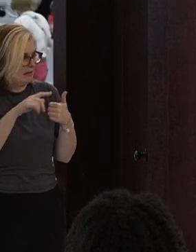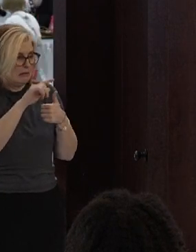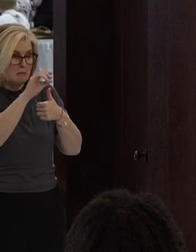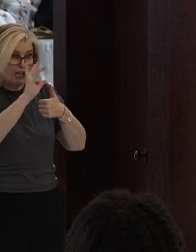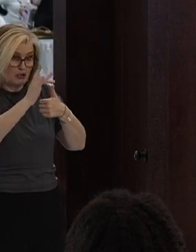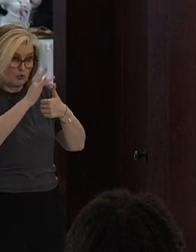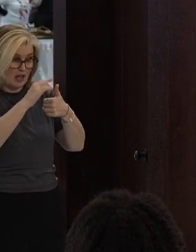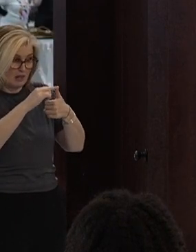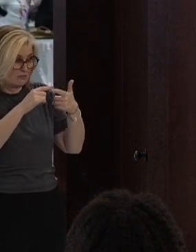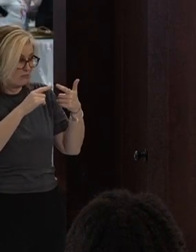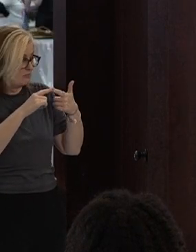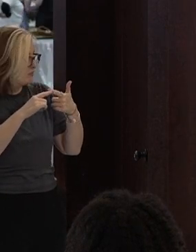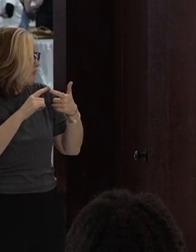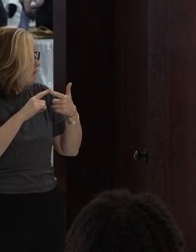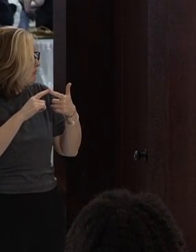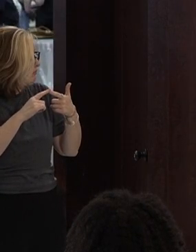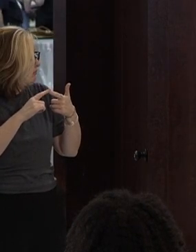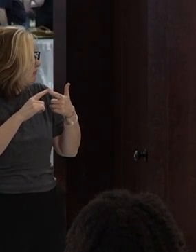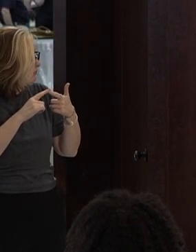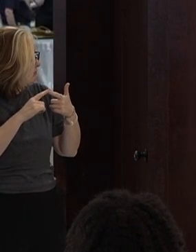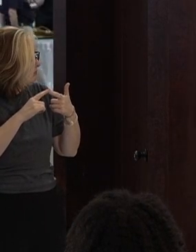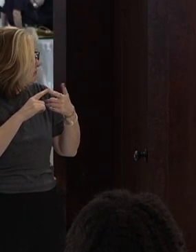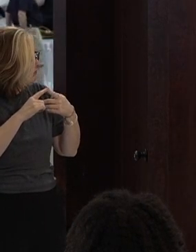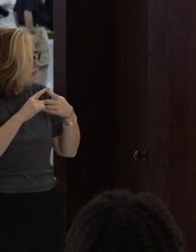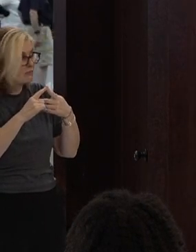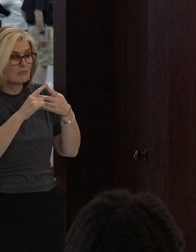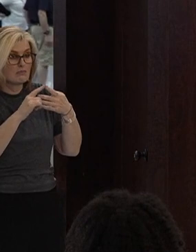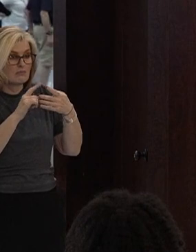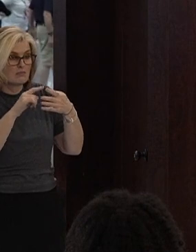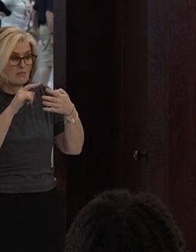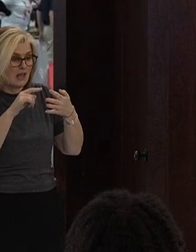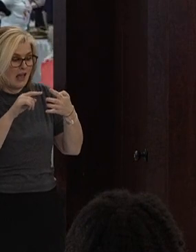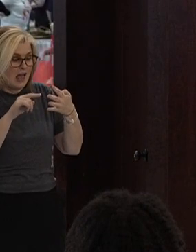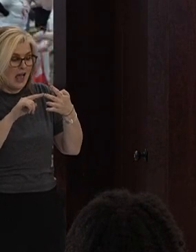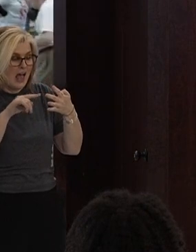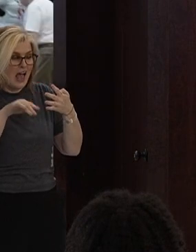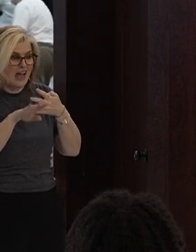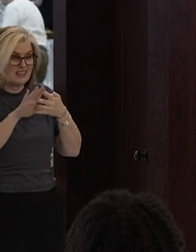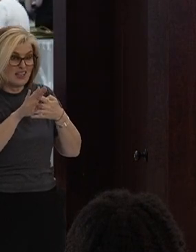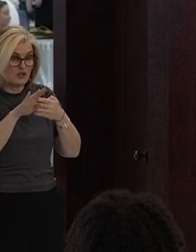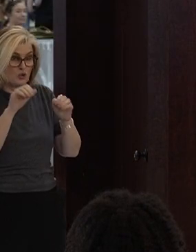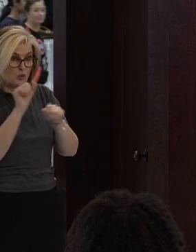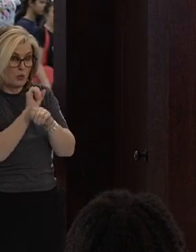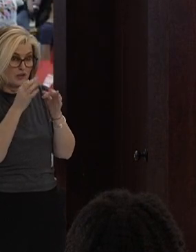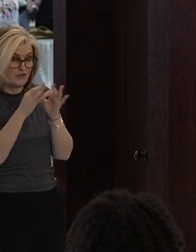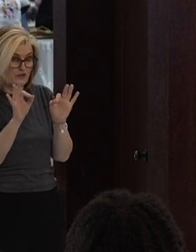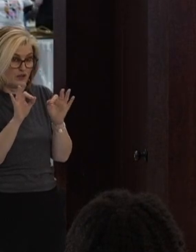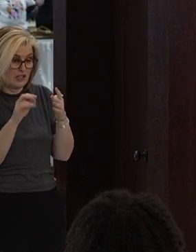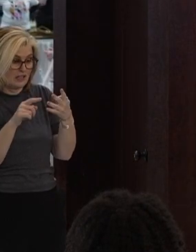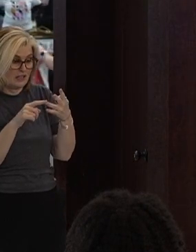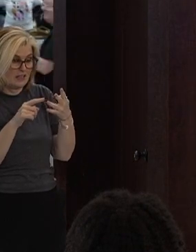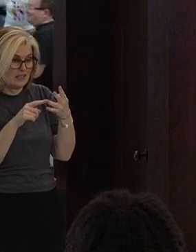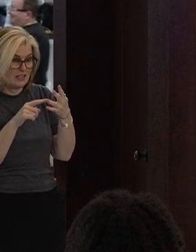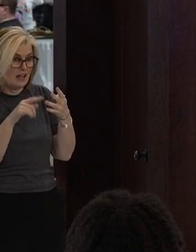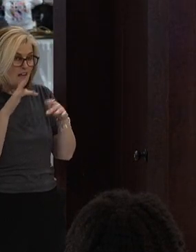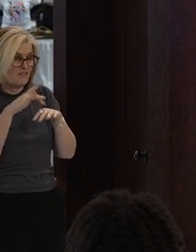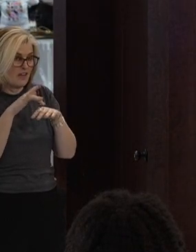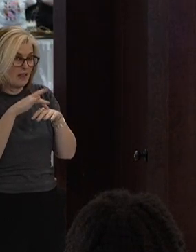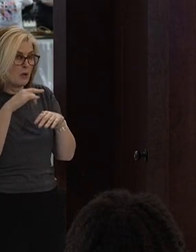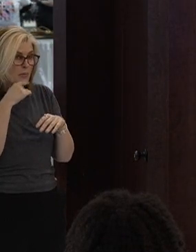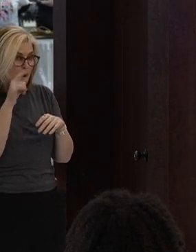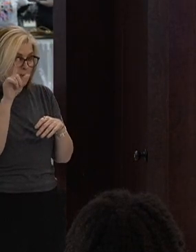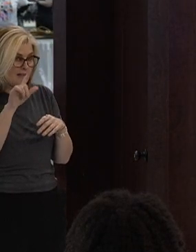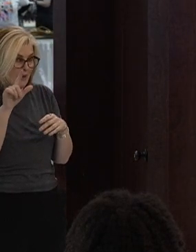internet. B, access to the work is free of cost. C, it's available at a